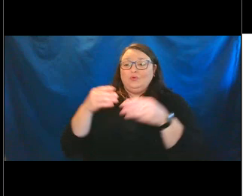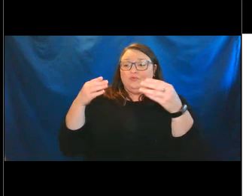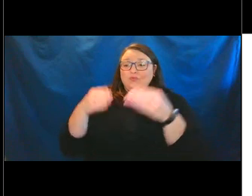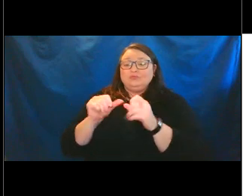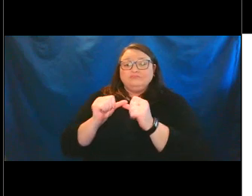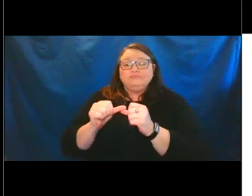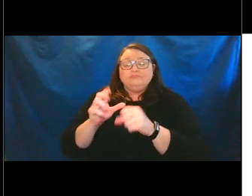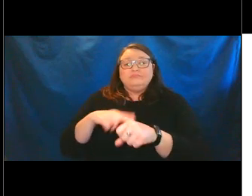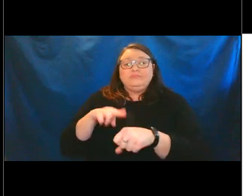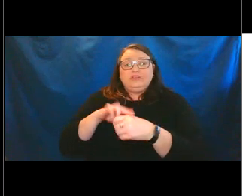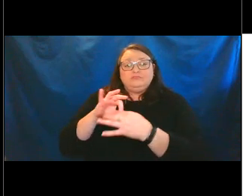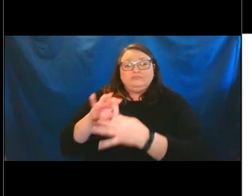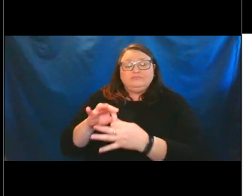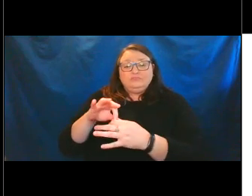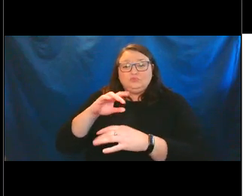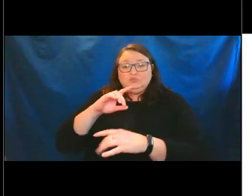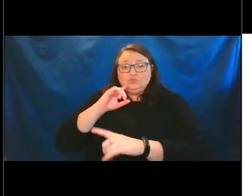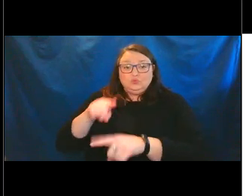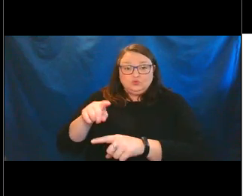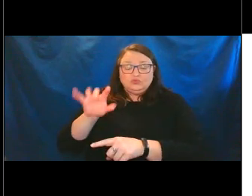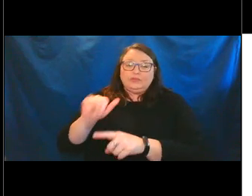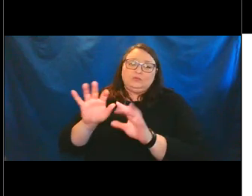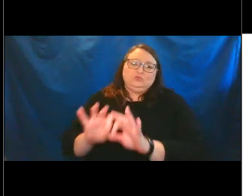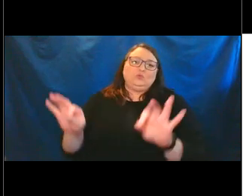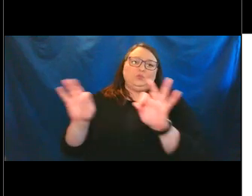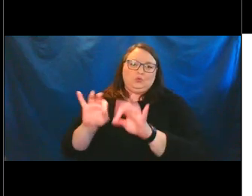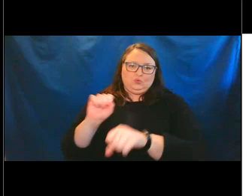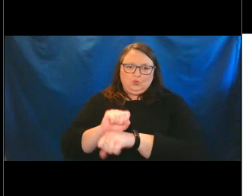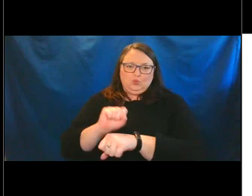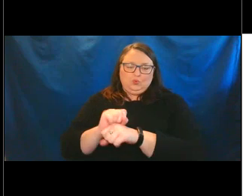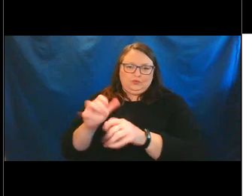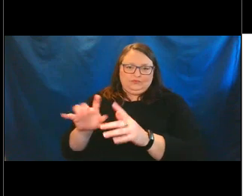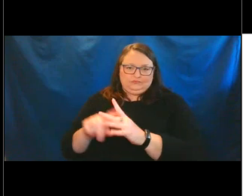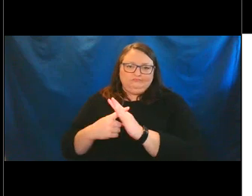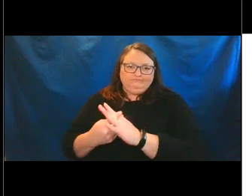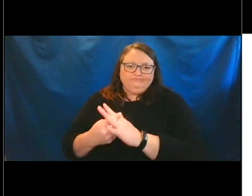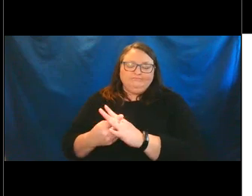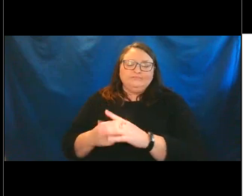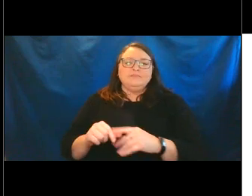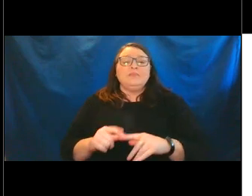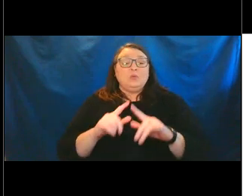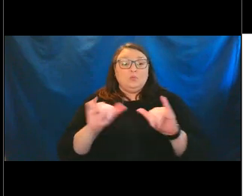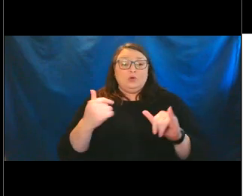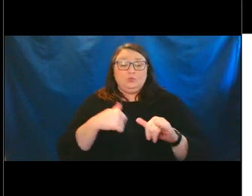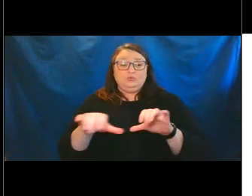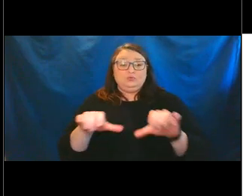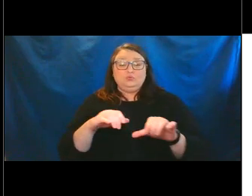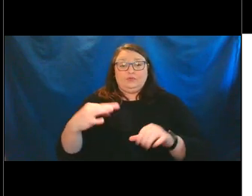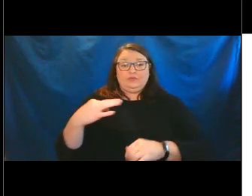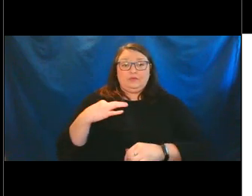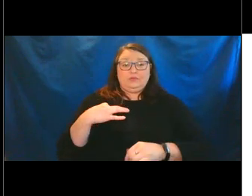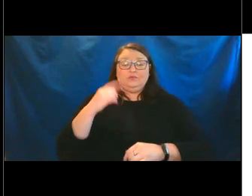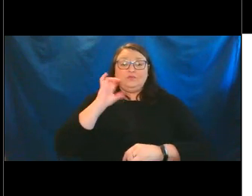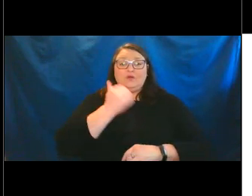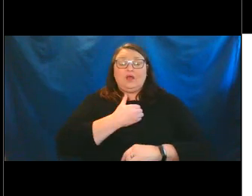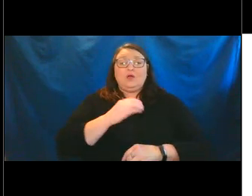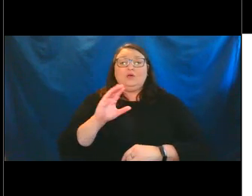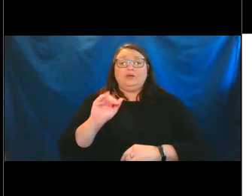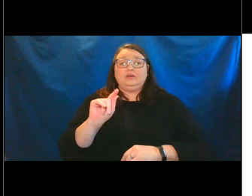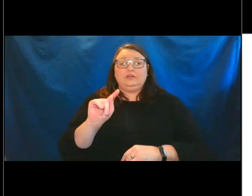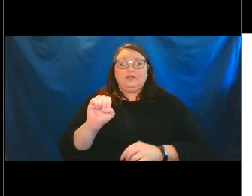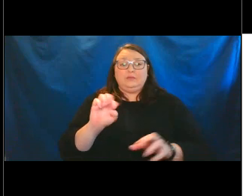and nature-based solutions is critical work. And in fact, while we were doing the application for our Climate Ready